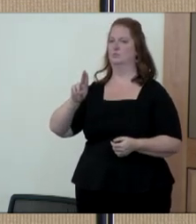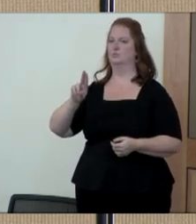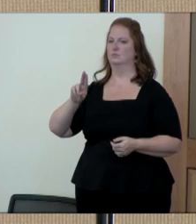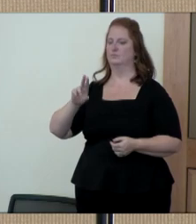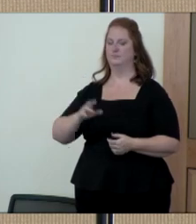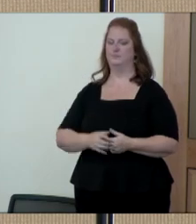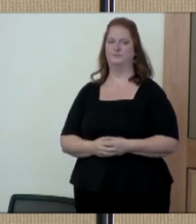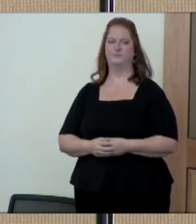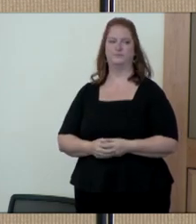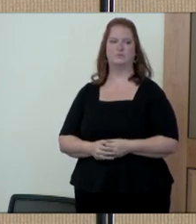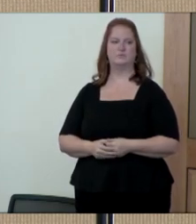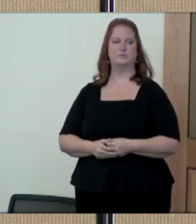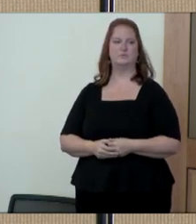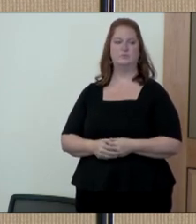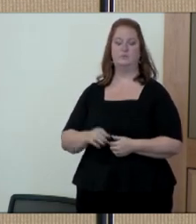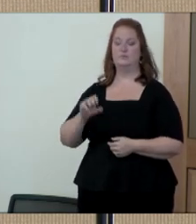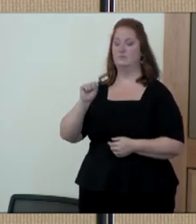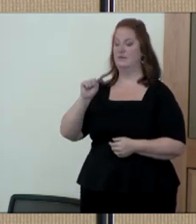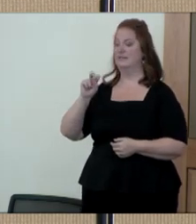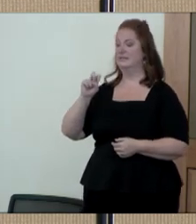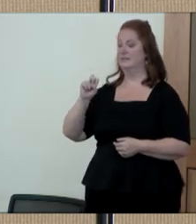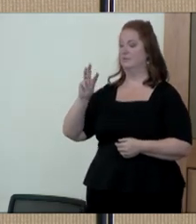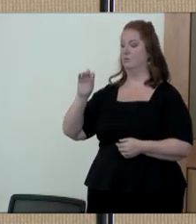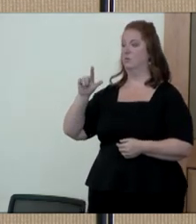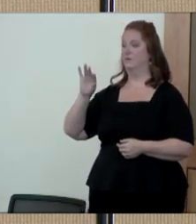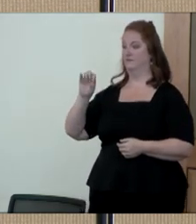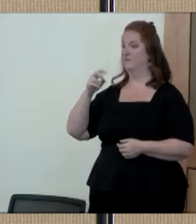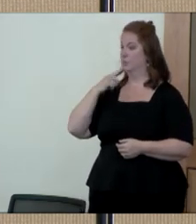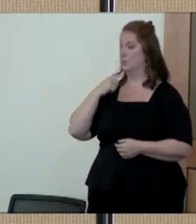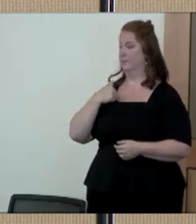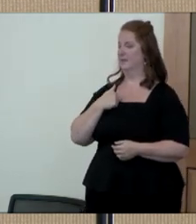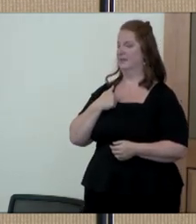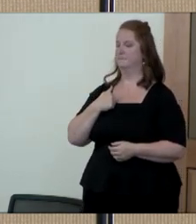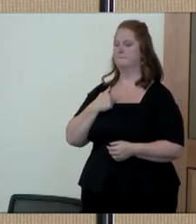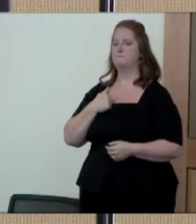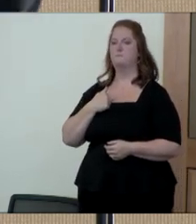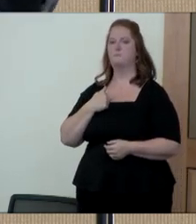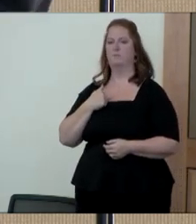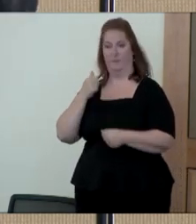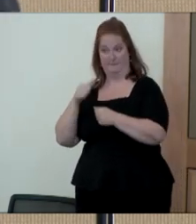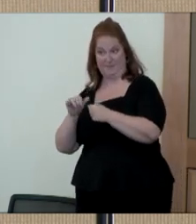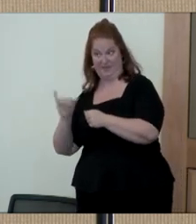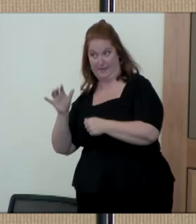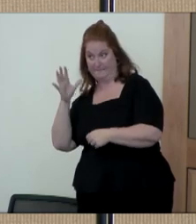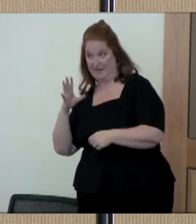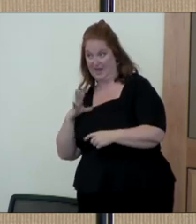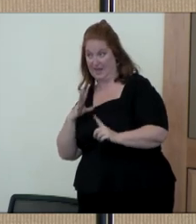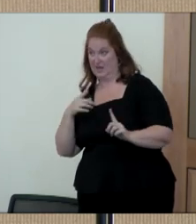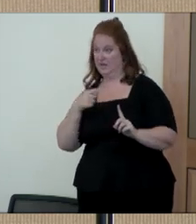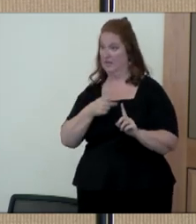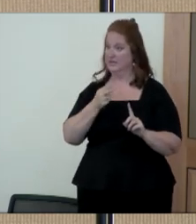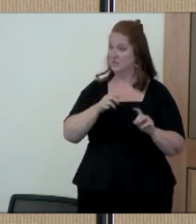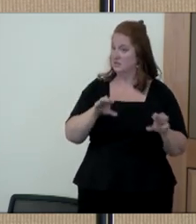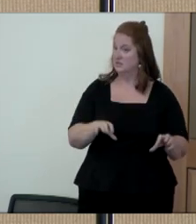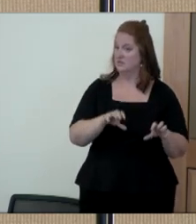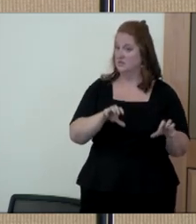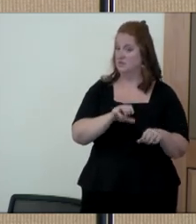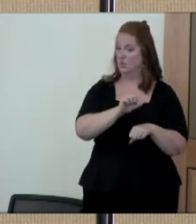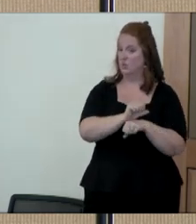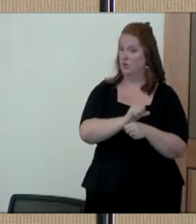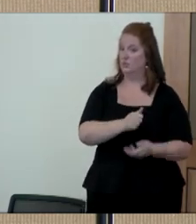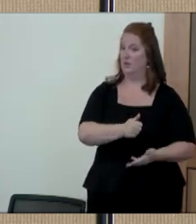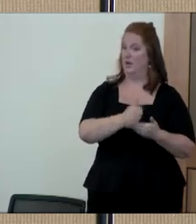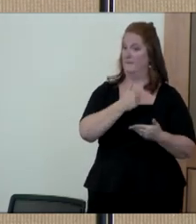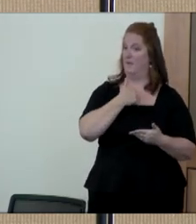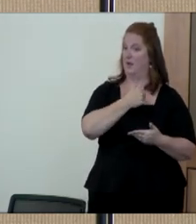One of my colleagues, Steve Wolf, said to me, one of the best things that you can do, remember this is the guy who did all the great work that has helped us